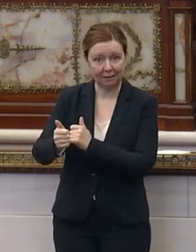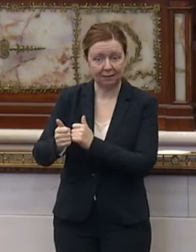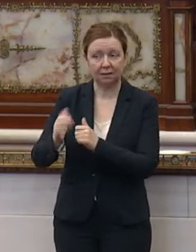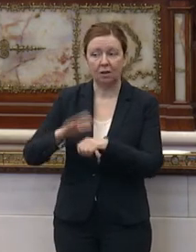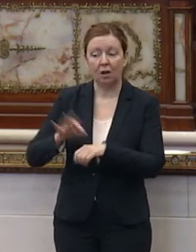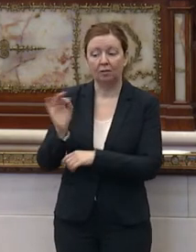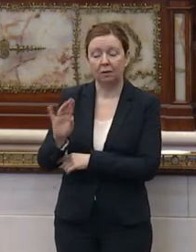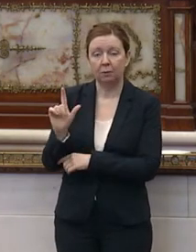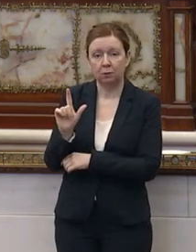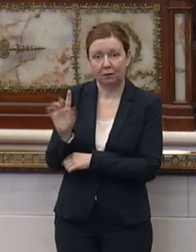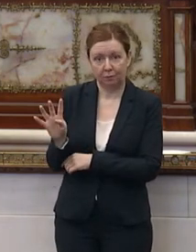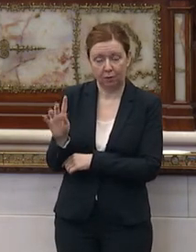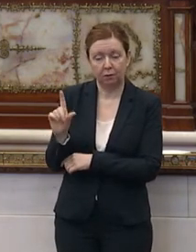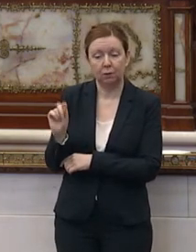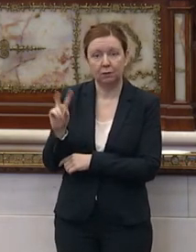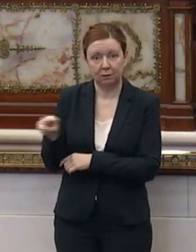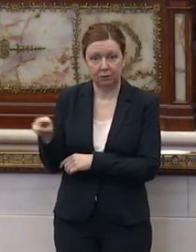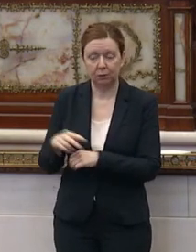on